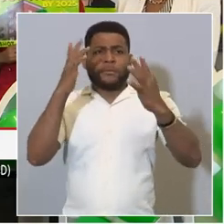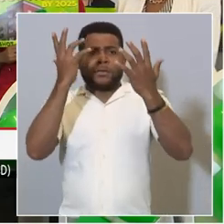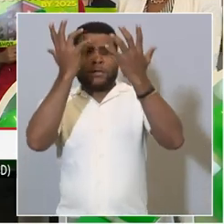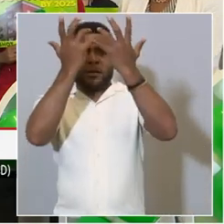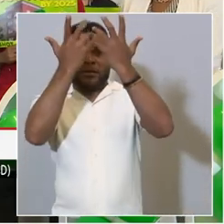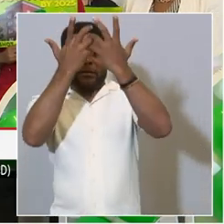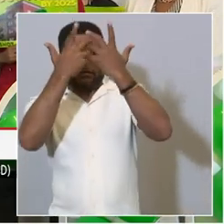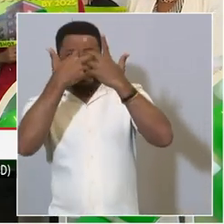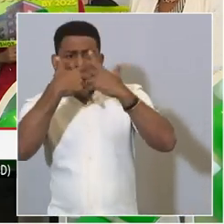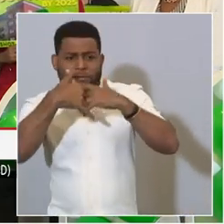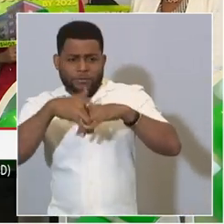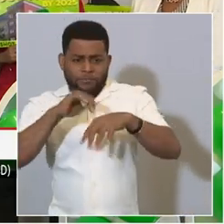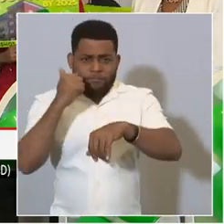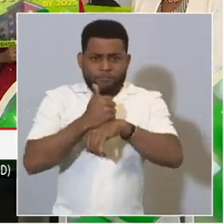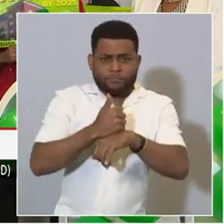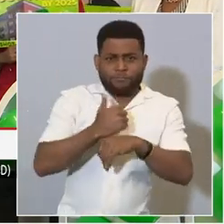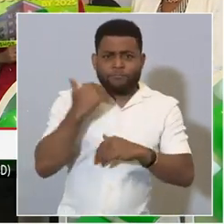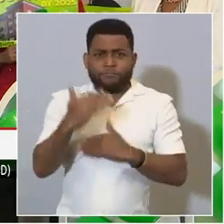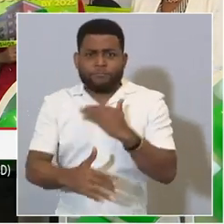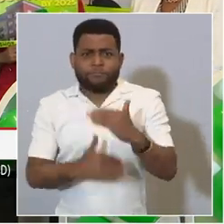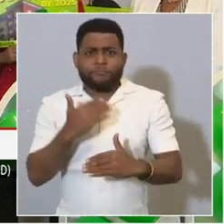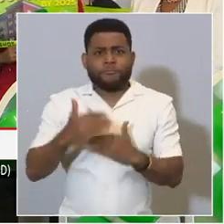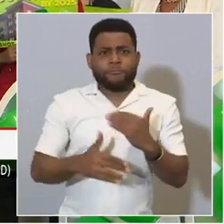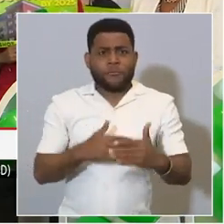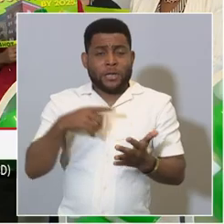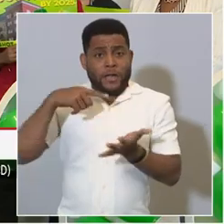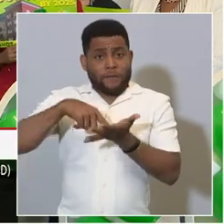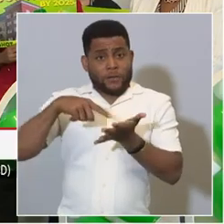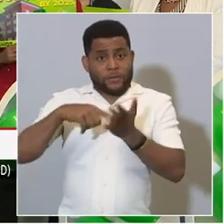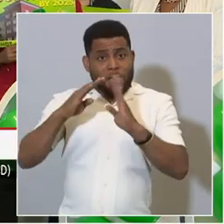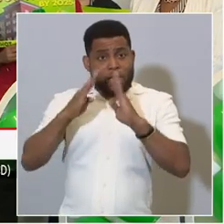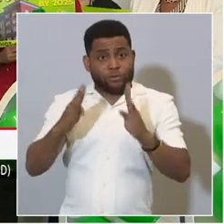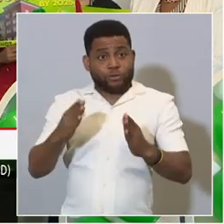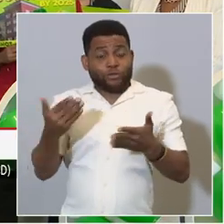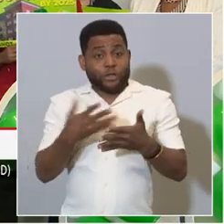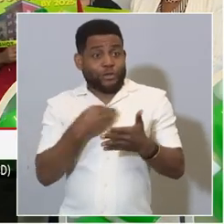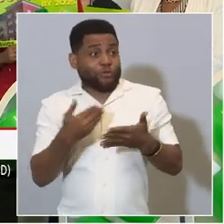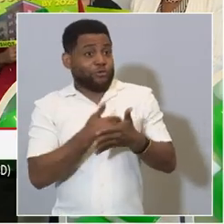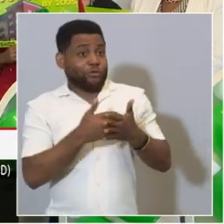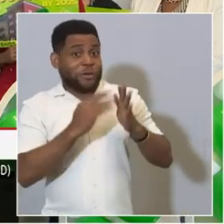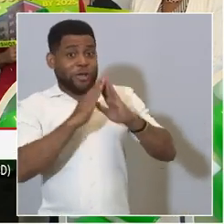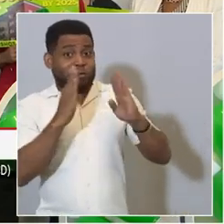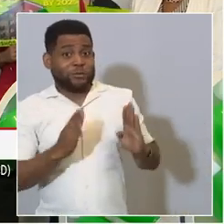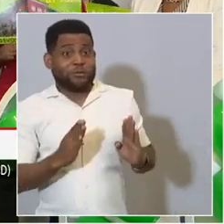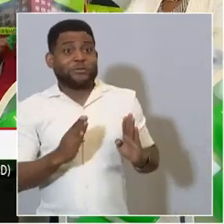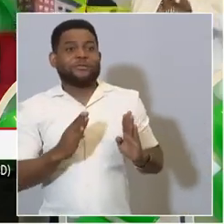of affordable housing in the nation. The challenge you issued has been met.